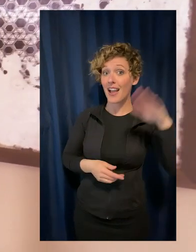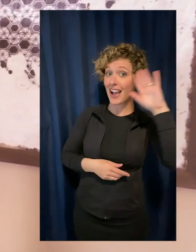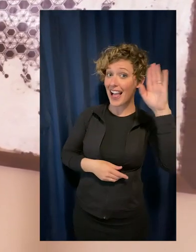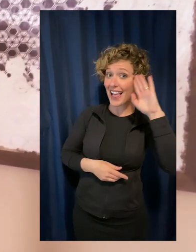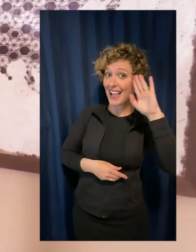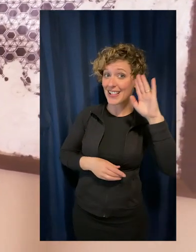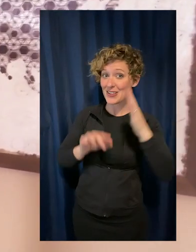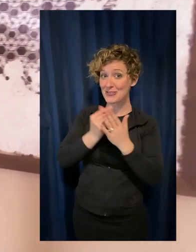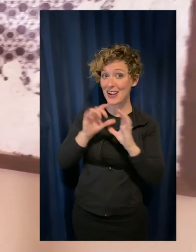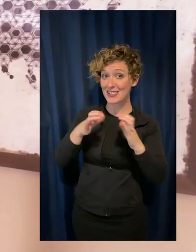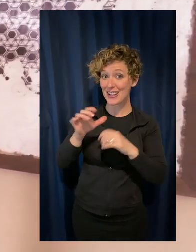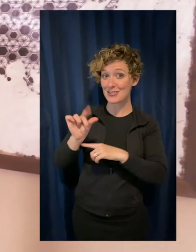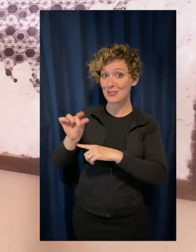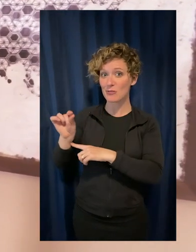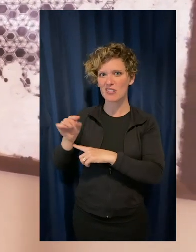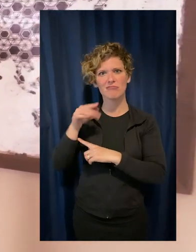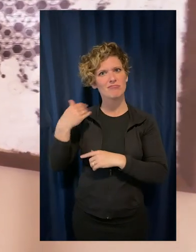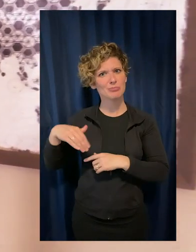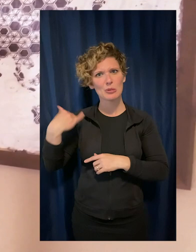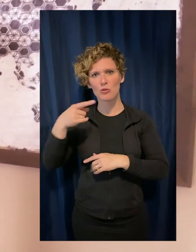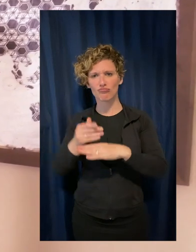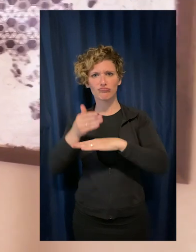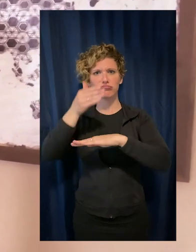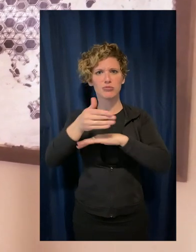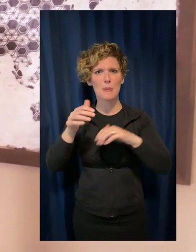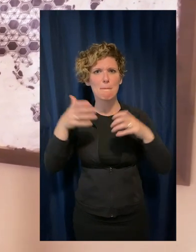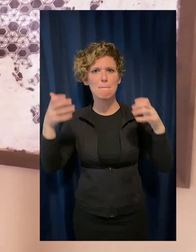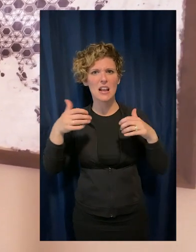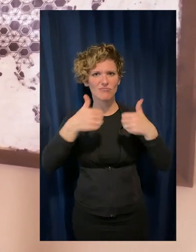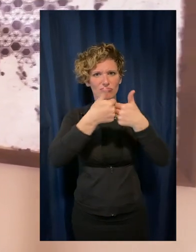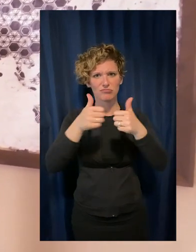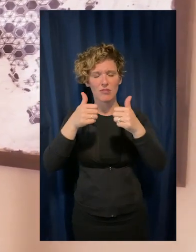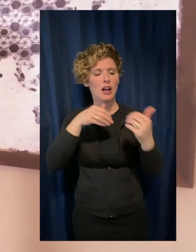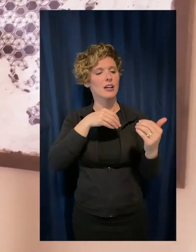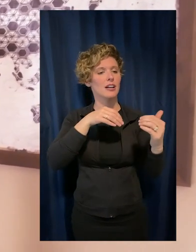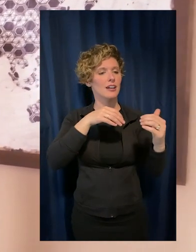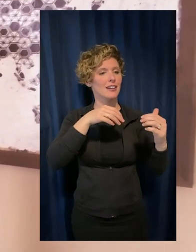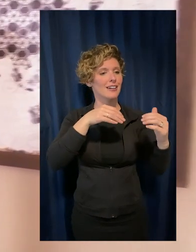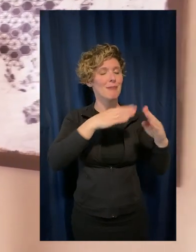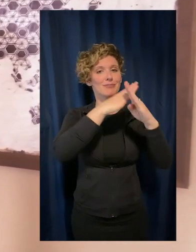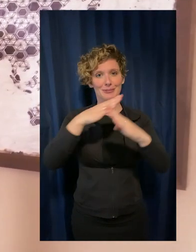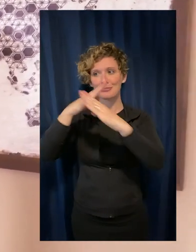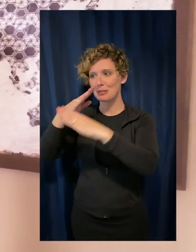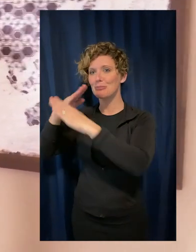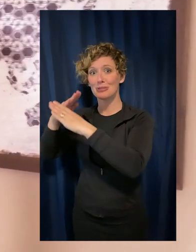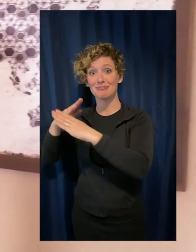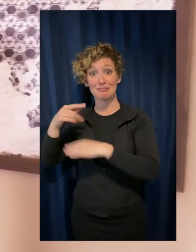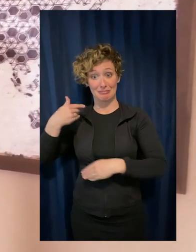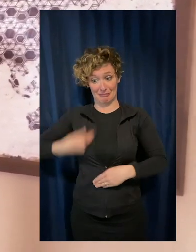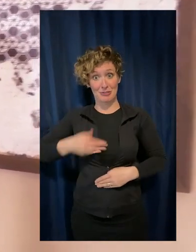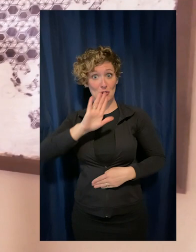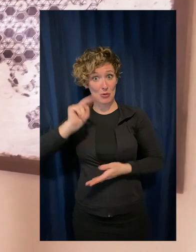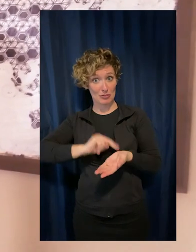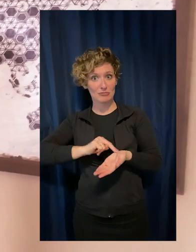overcome many challenges to get where you are today. As your school nurse, I want to say that I am so proud of you for this great accomplishment. You are bound